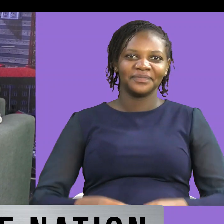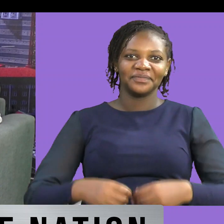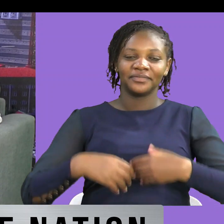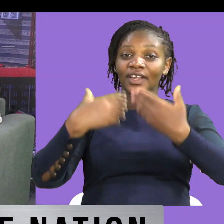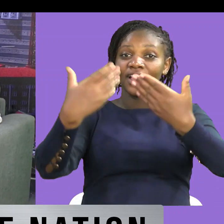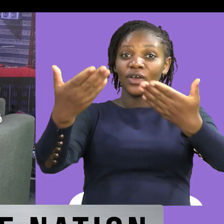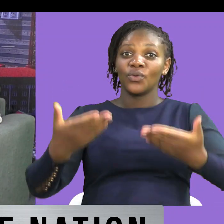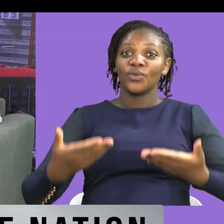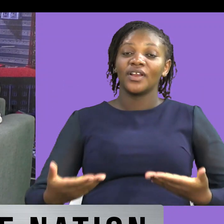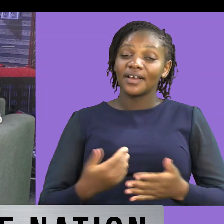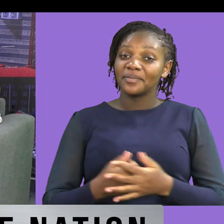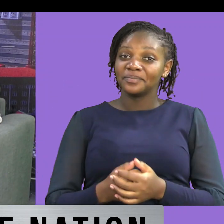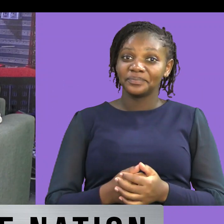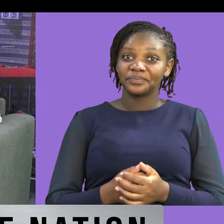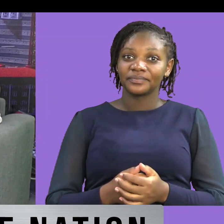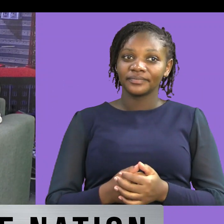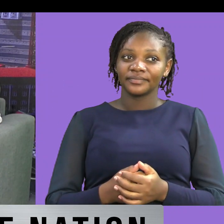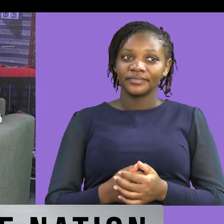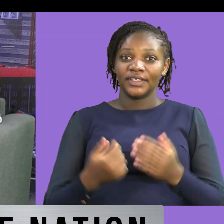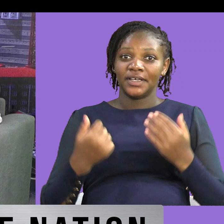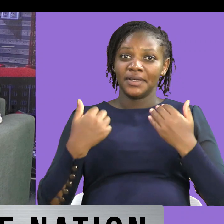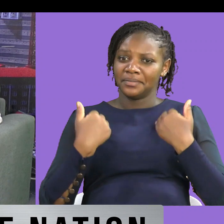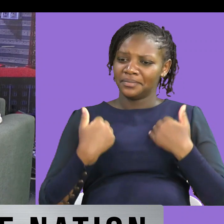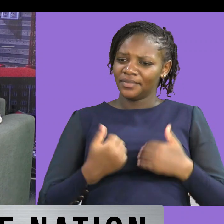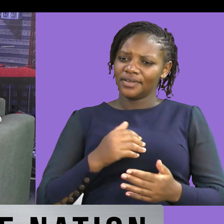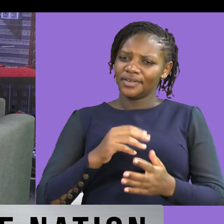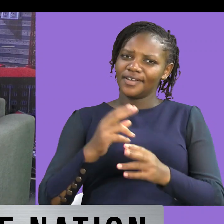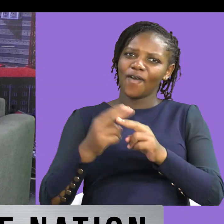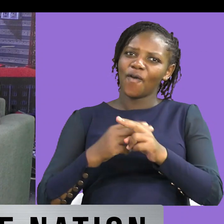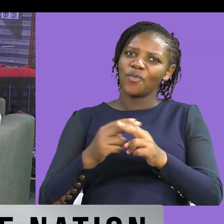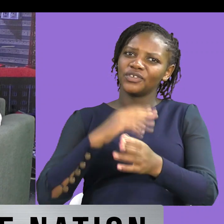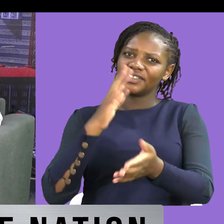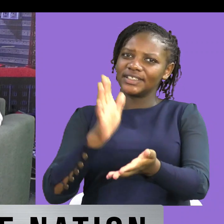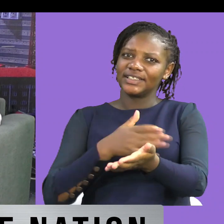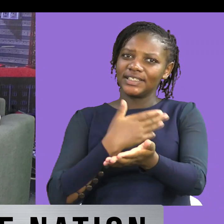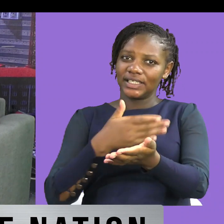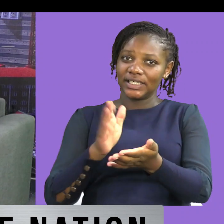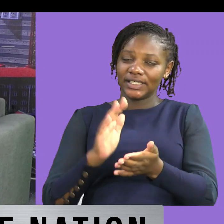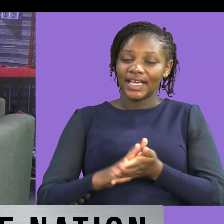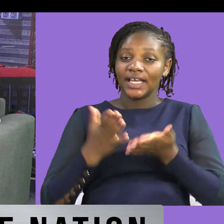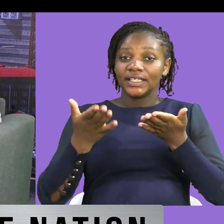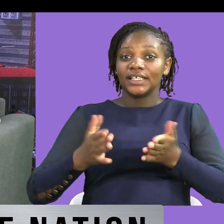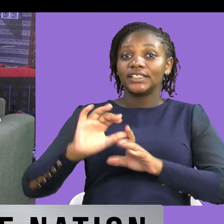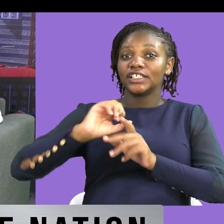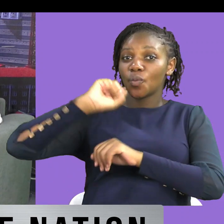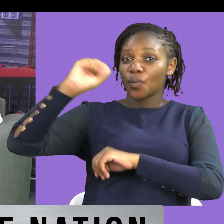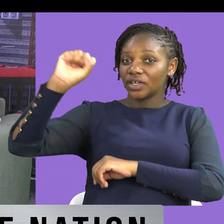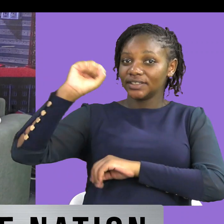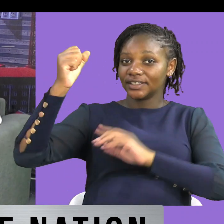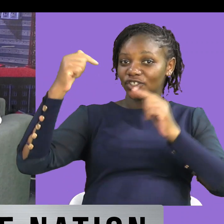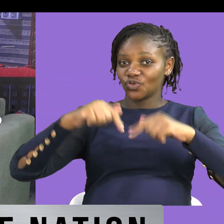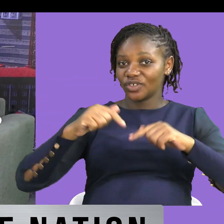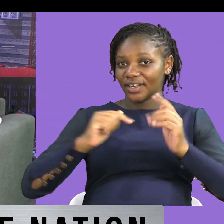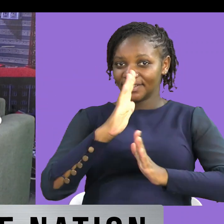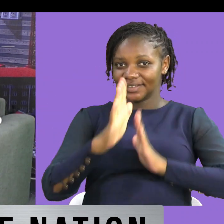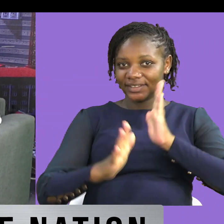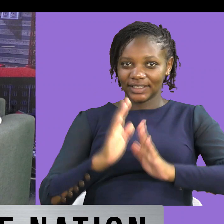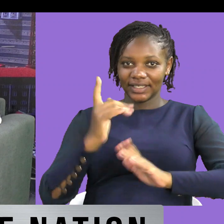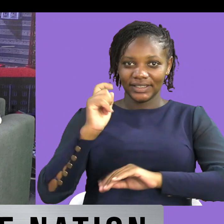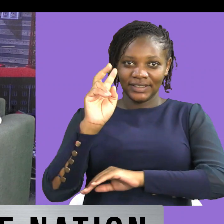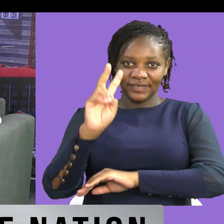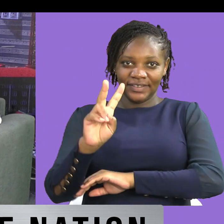welcome. I'm almost singing. Come on. This is Politics Today, hapa Science